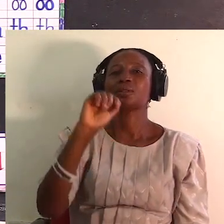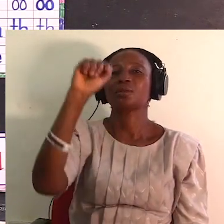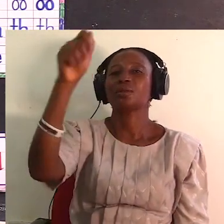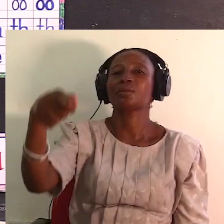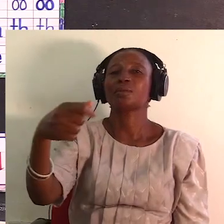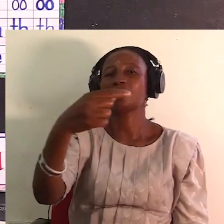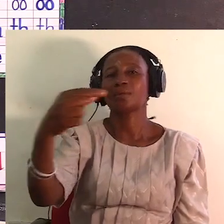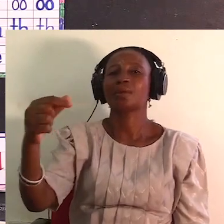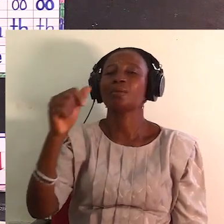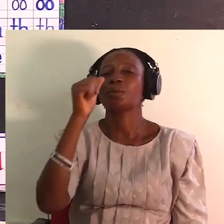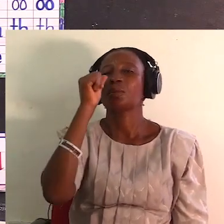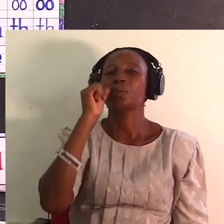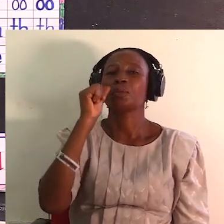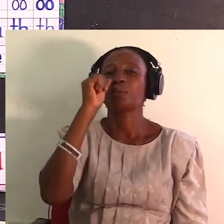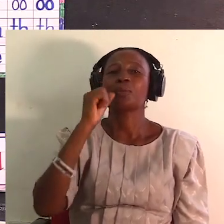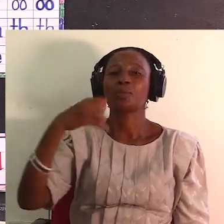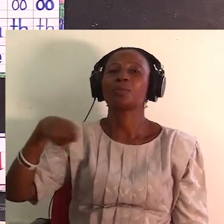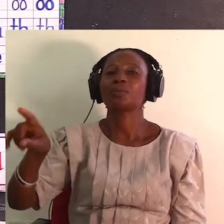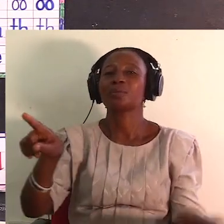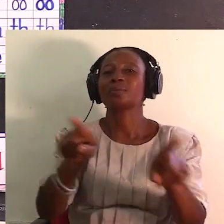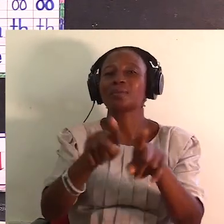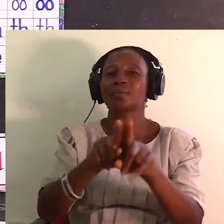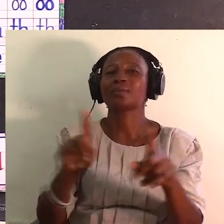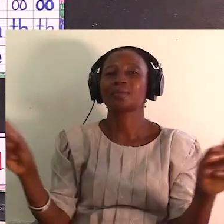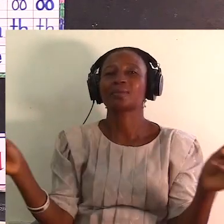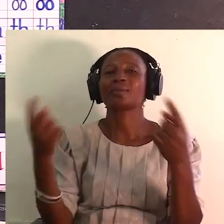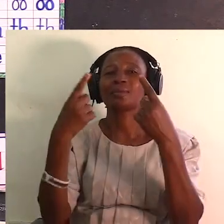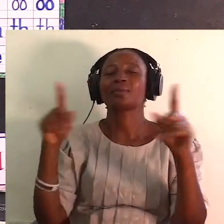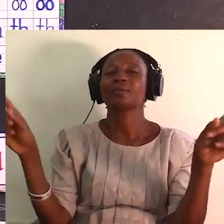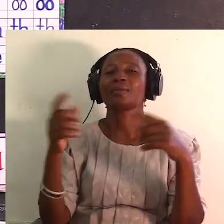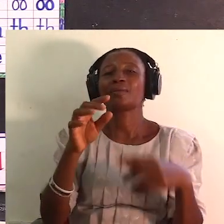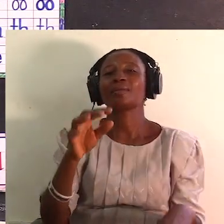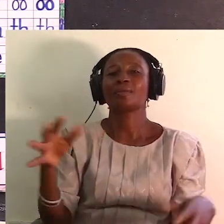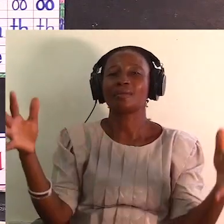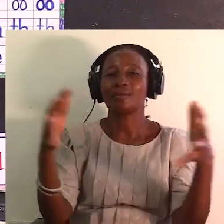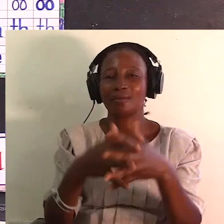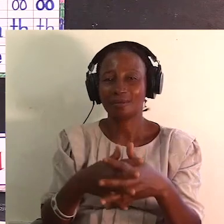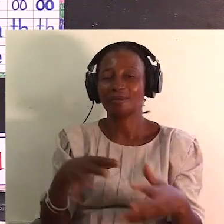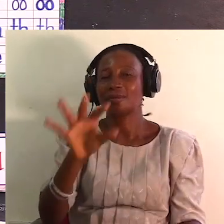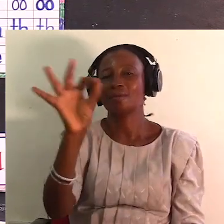same song. Are we together? Very good.